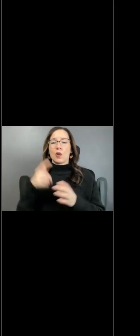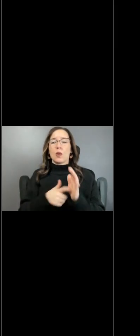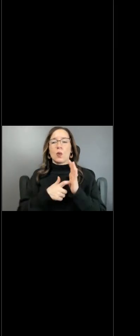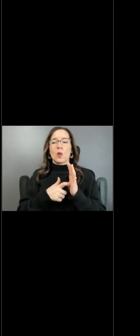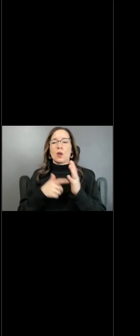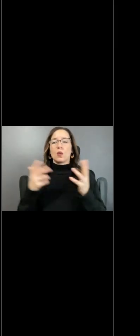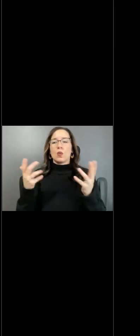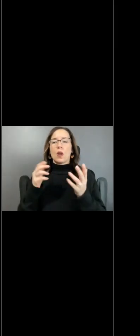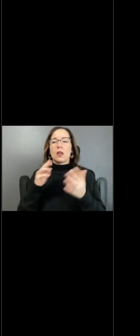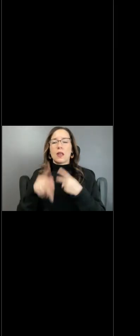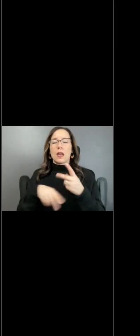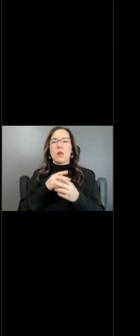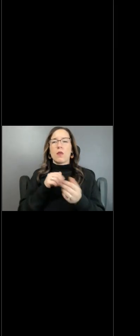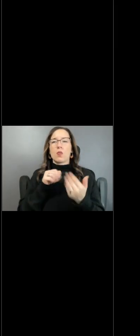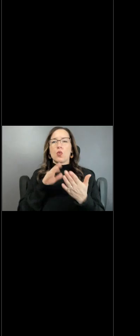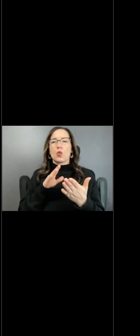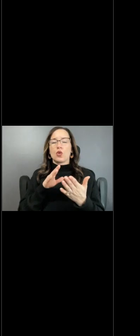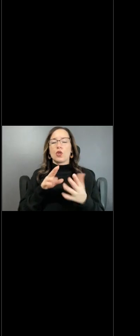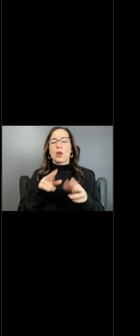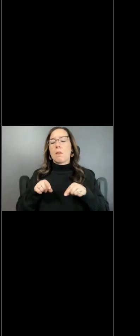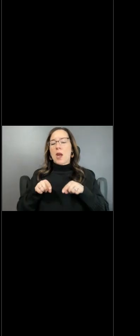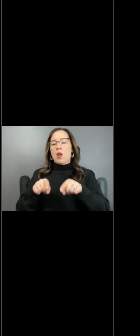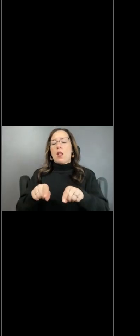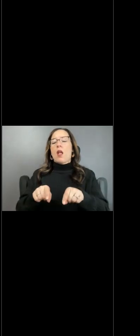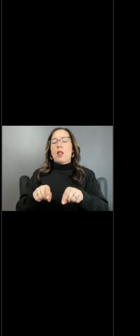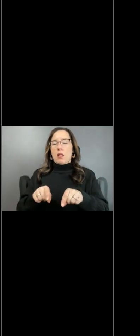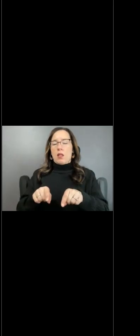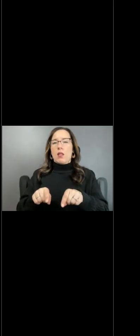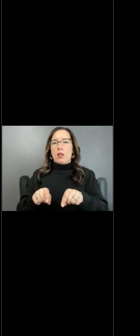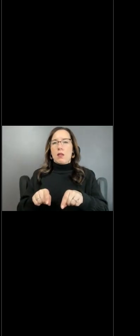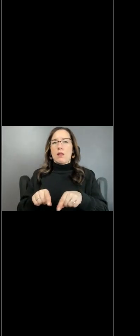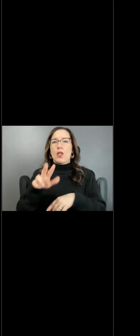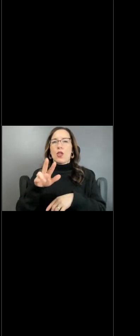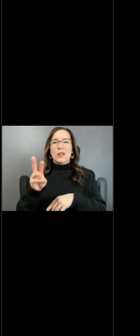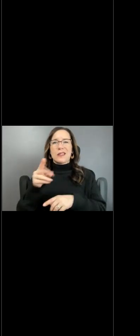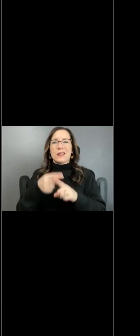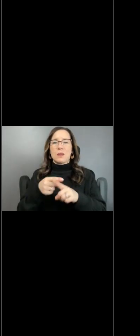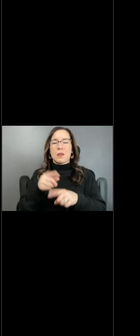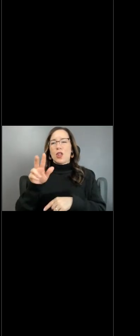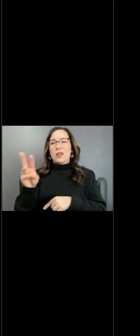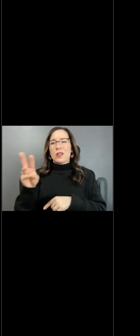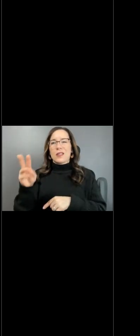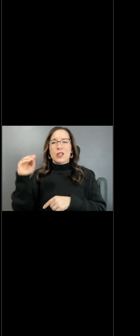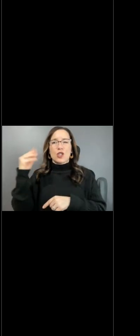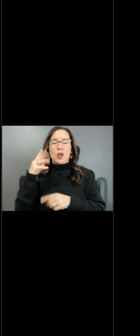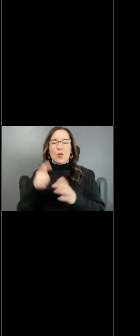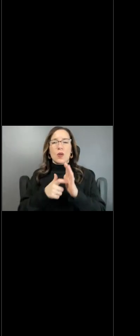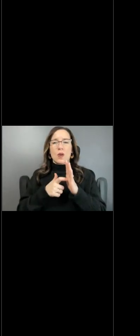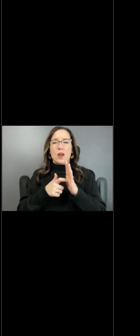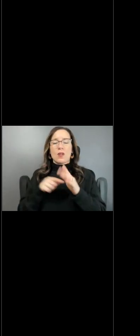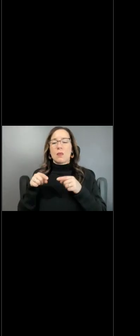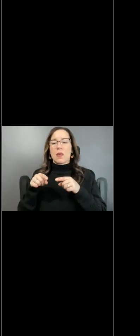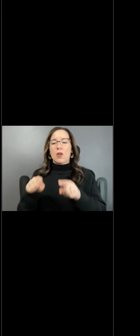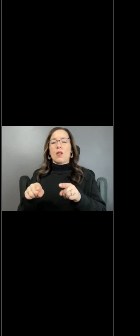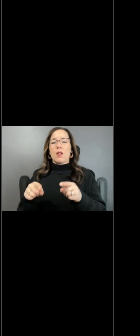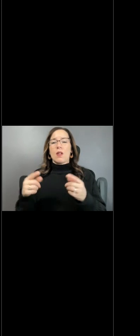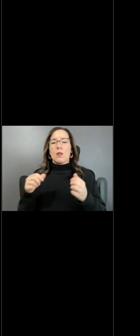is a parallel approach. So that 36-inch by 36-inch shower requires a parallel